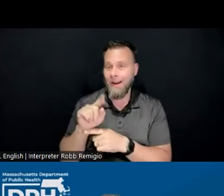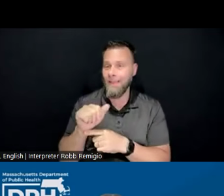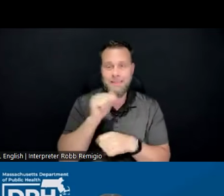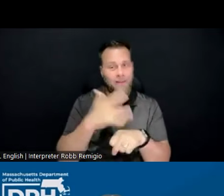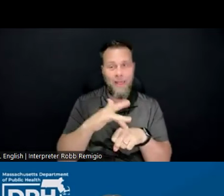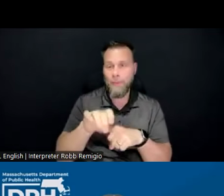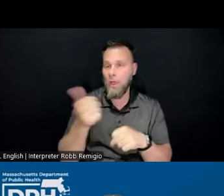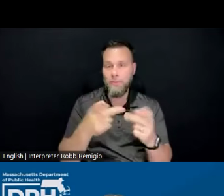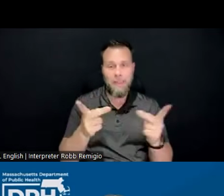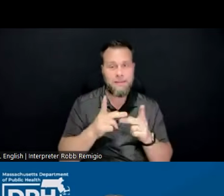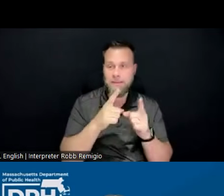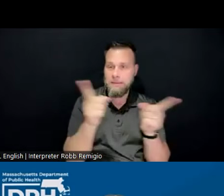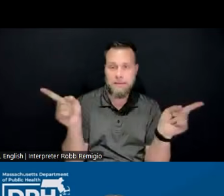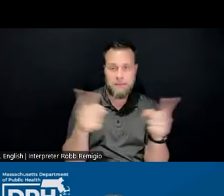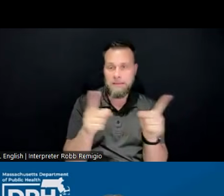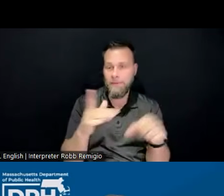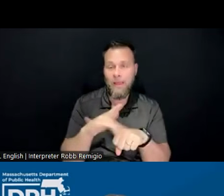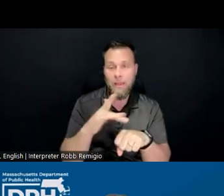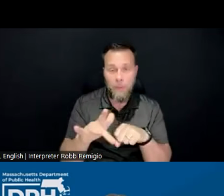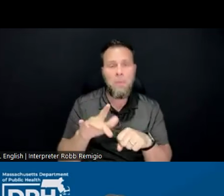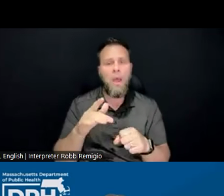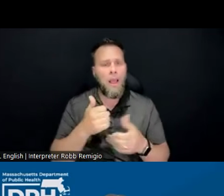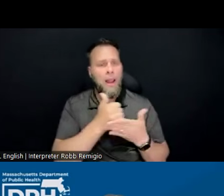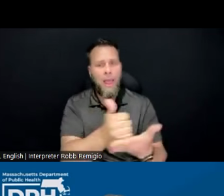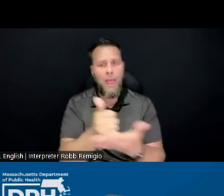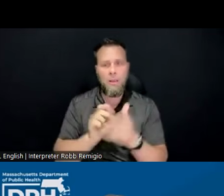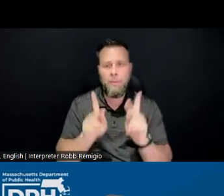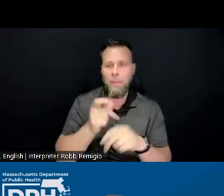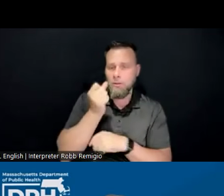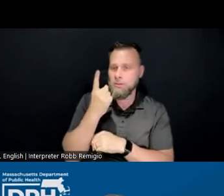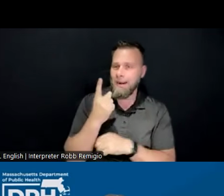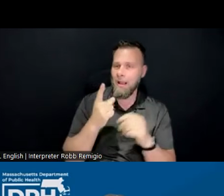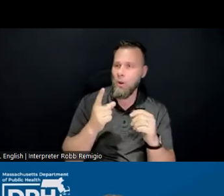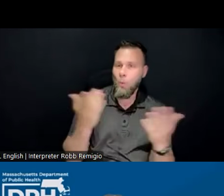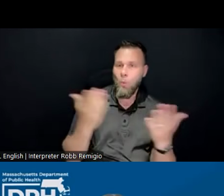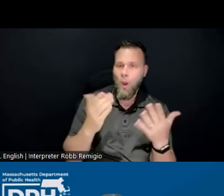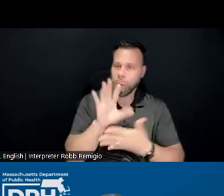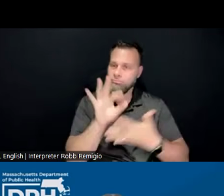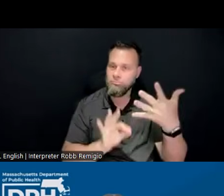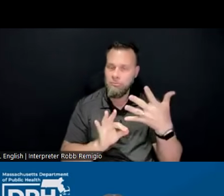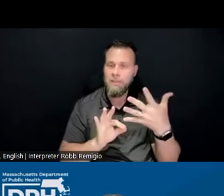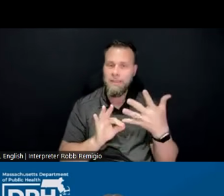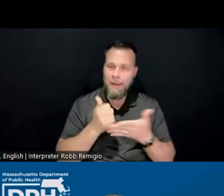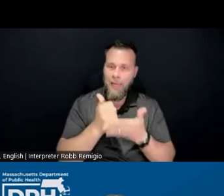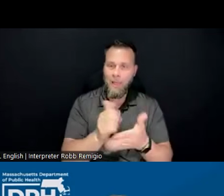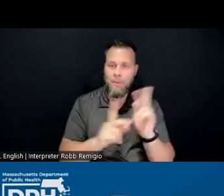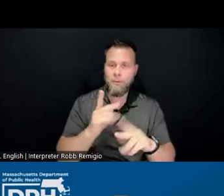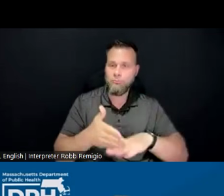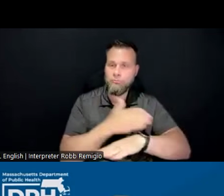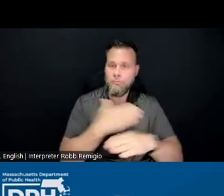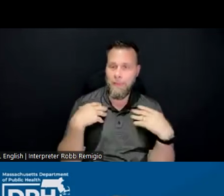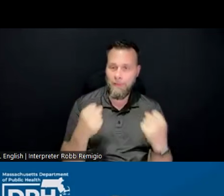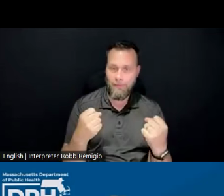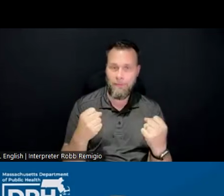it is that makes people in Massachusetts have the opportunities to be healthy. That's in two ways: